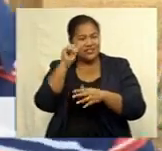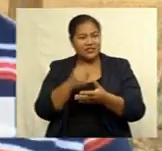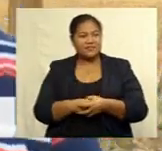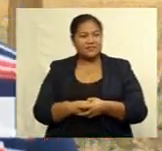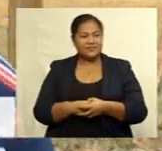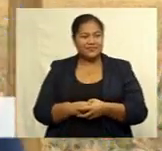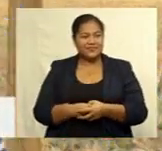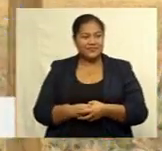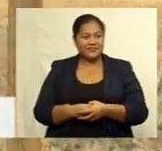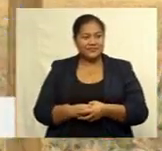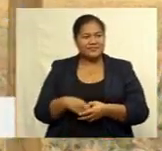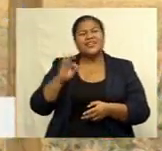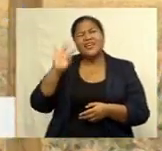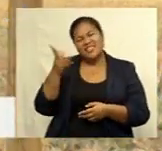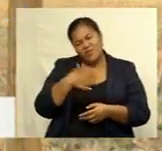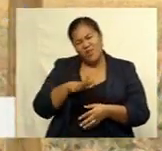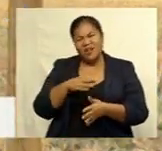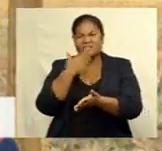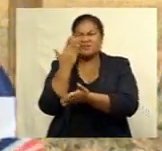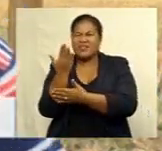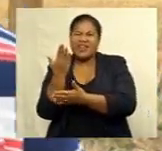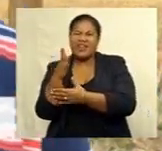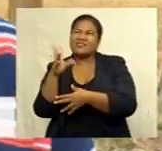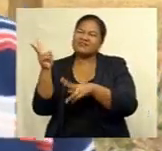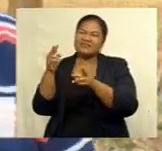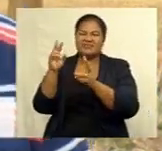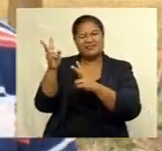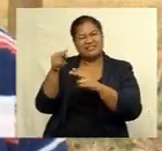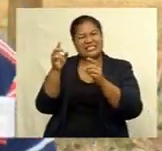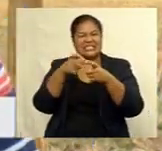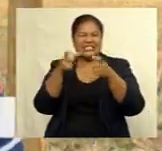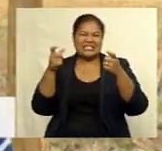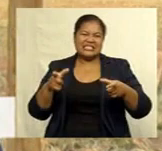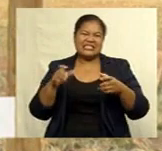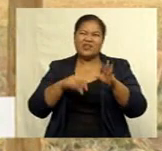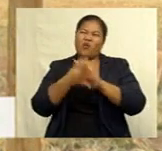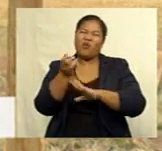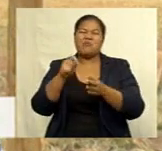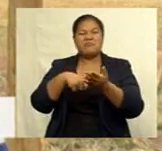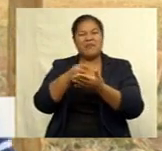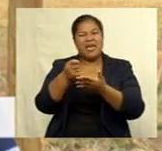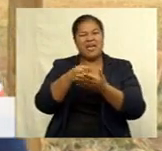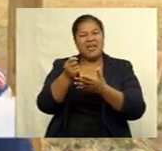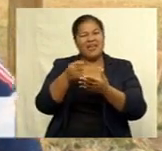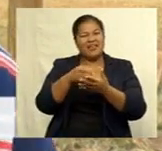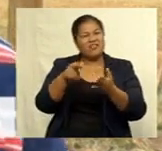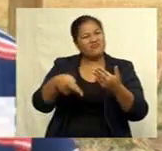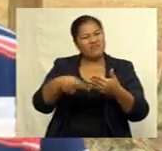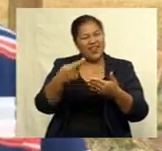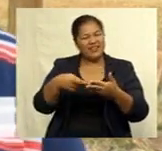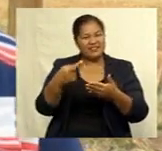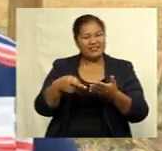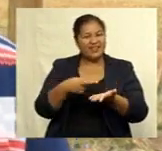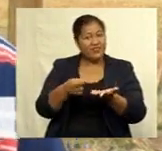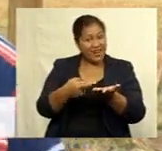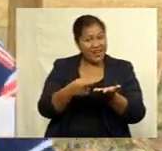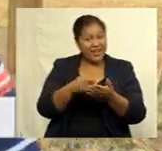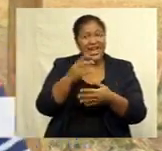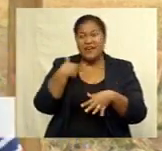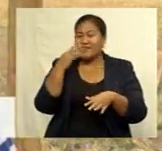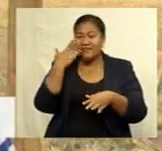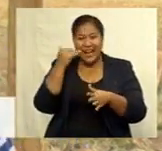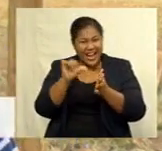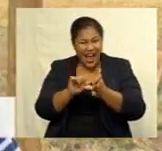want to depend on the urban areas and go and pay the rent there. If they find it difficulty, they can come back to